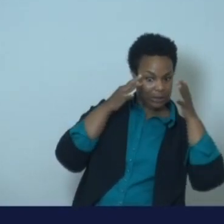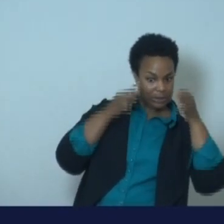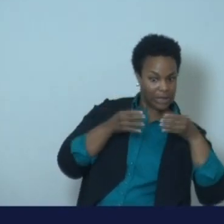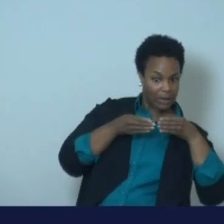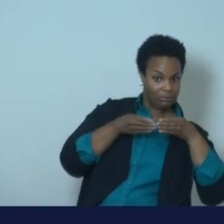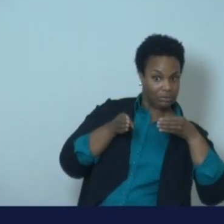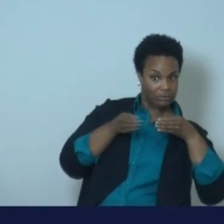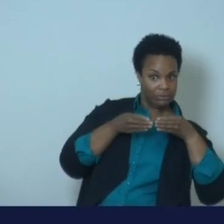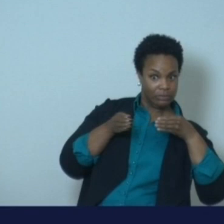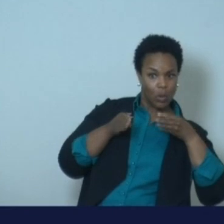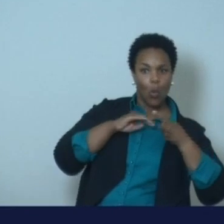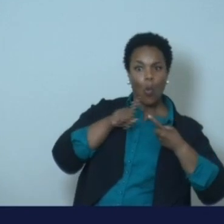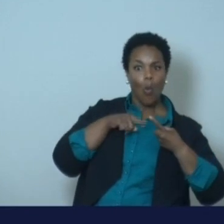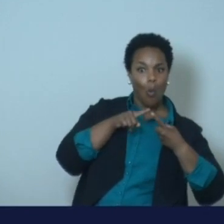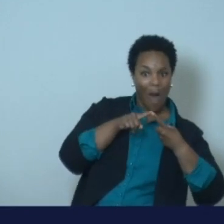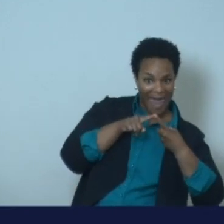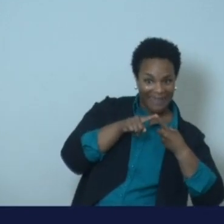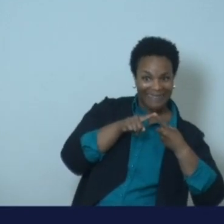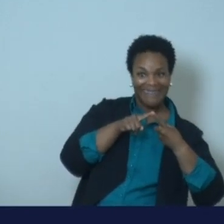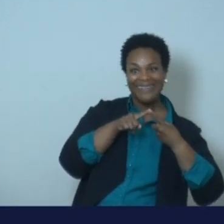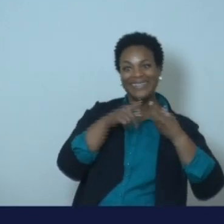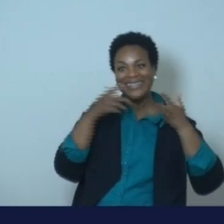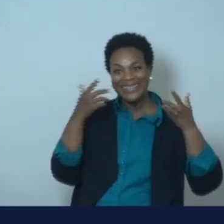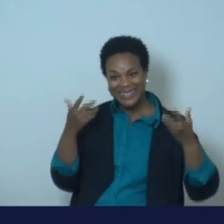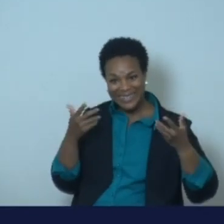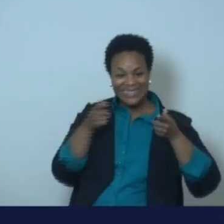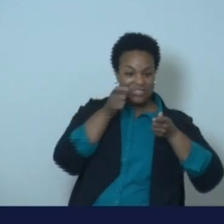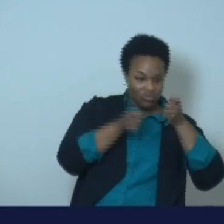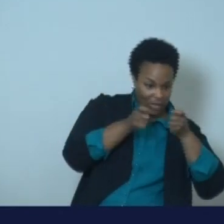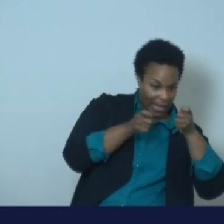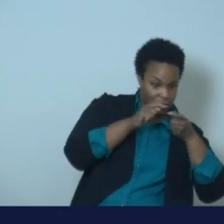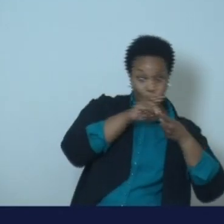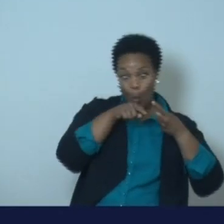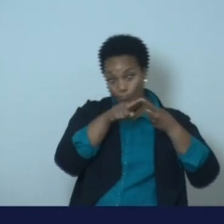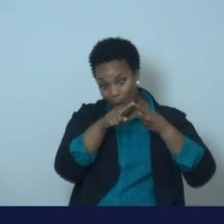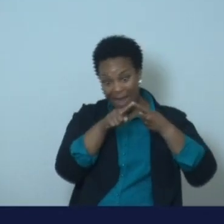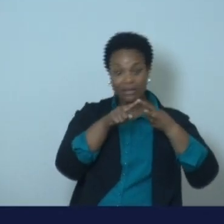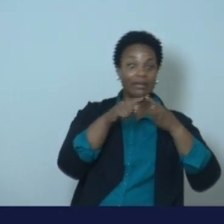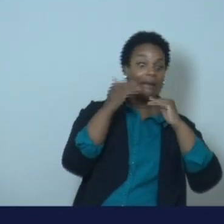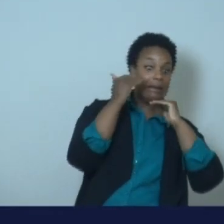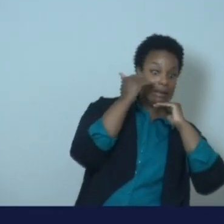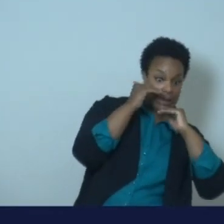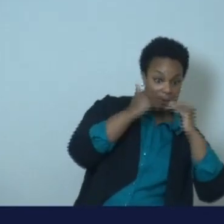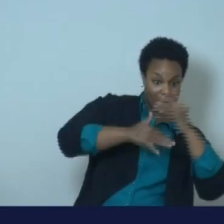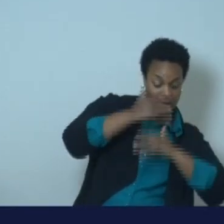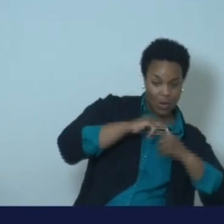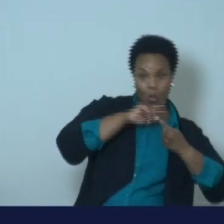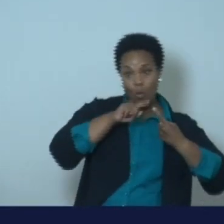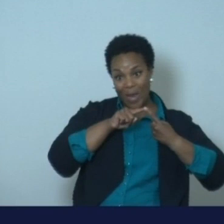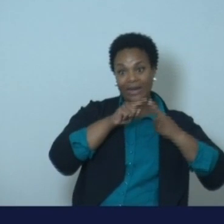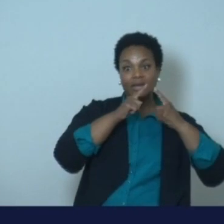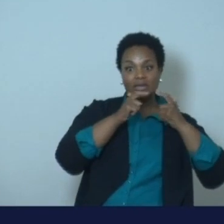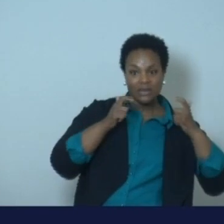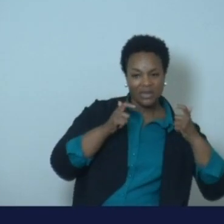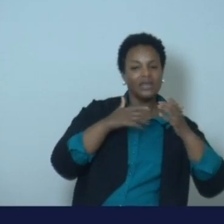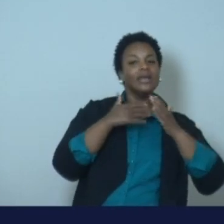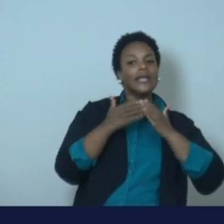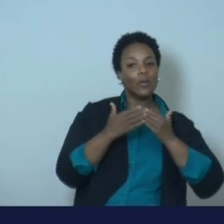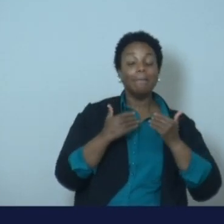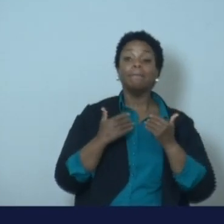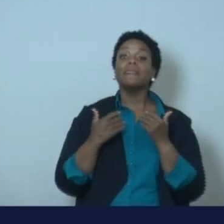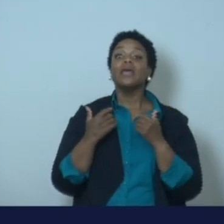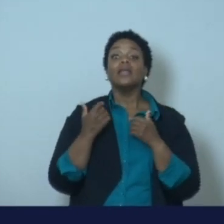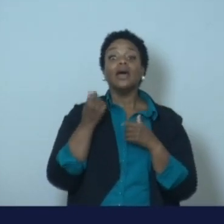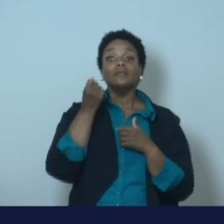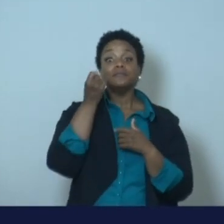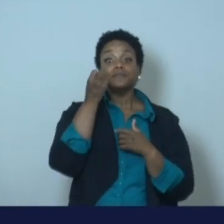how early you mandated social distancing and limit gatherings, all of that plays a role. Now, we've been identified in